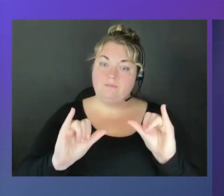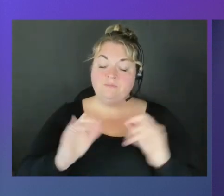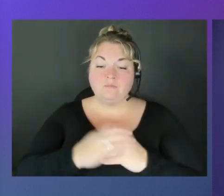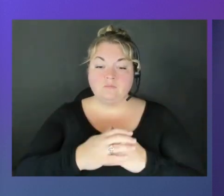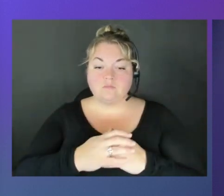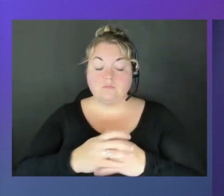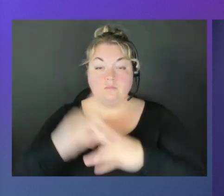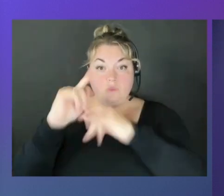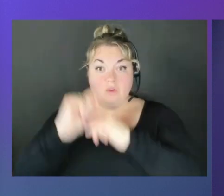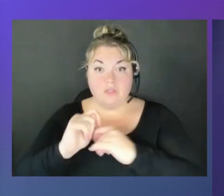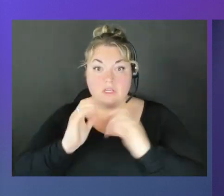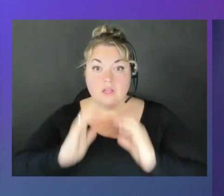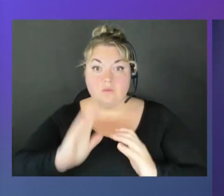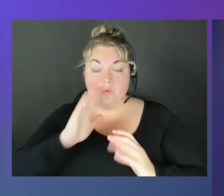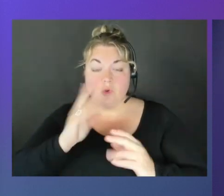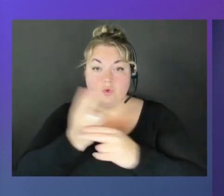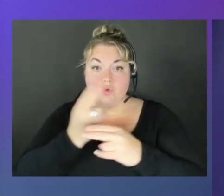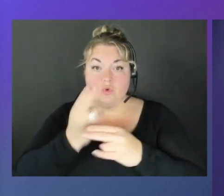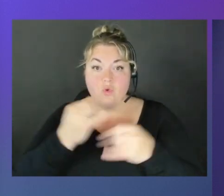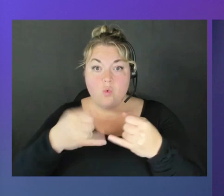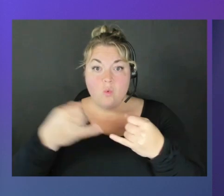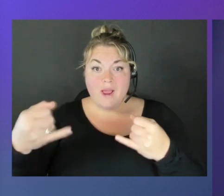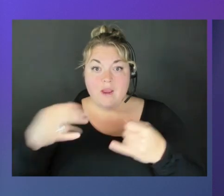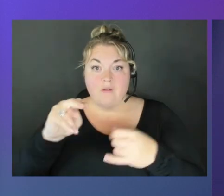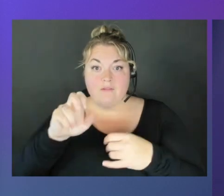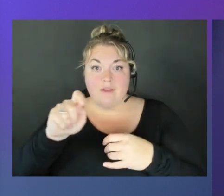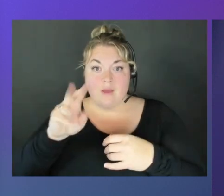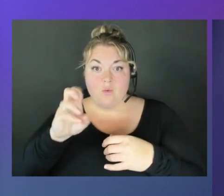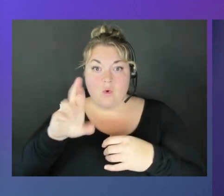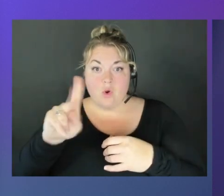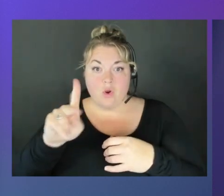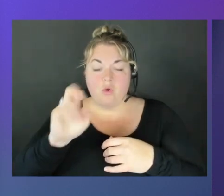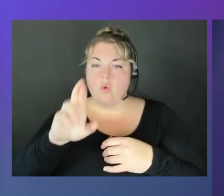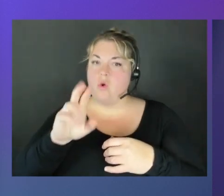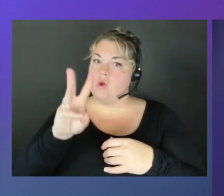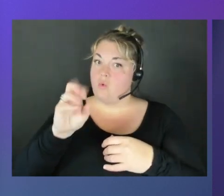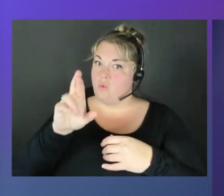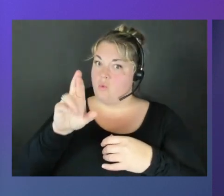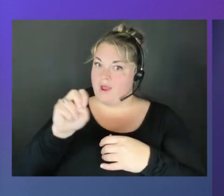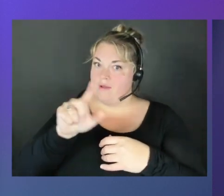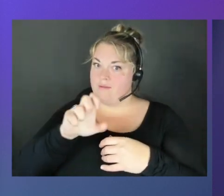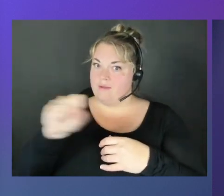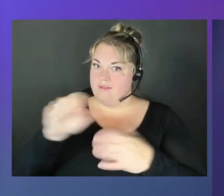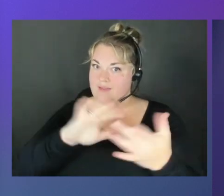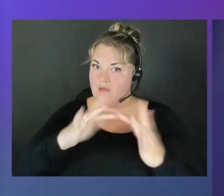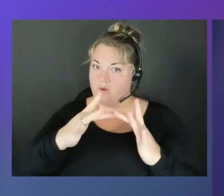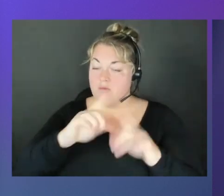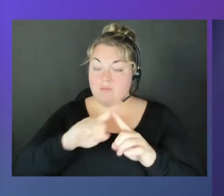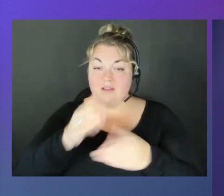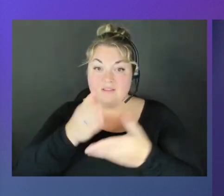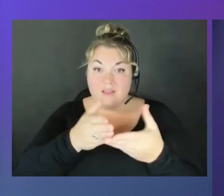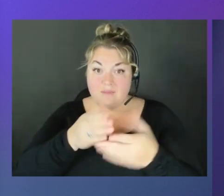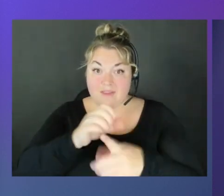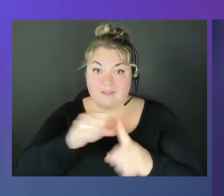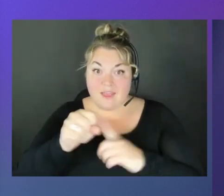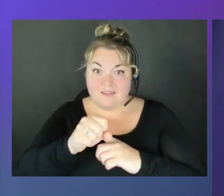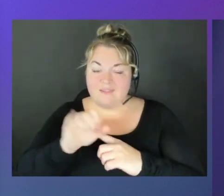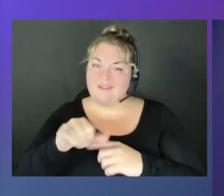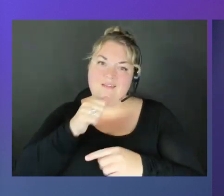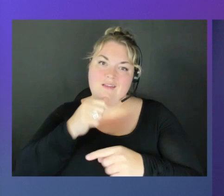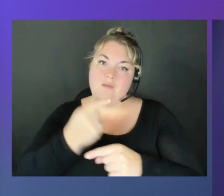customers would use wired networks or wireless networks, but in some of these use cases and environments, that's not practical